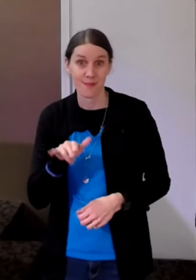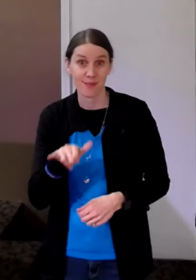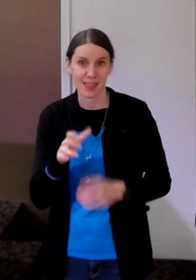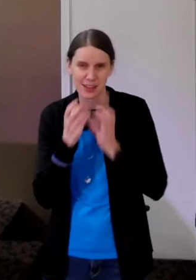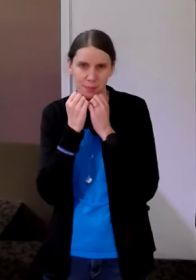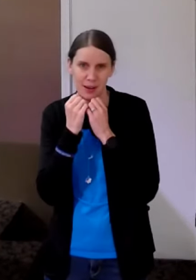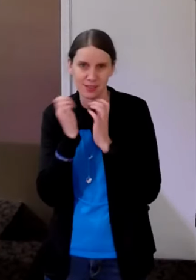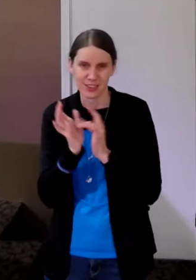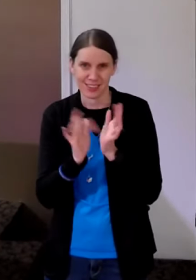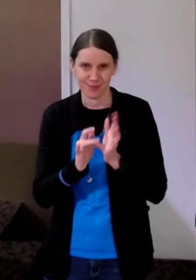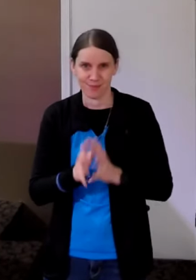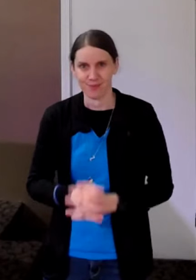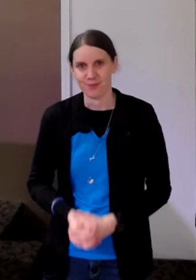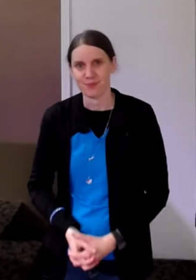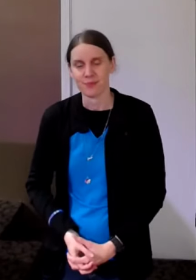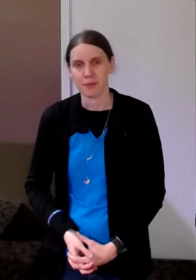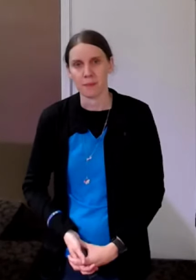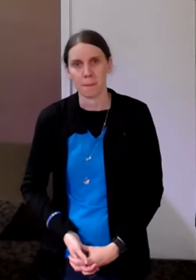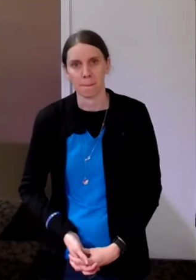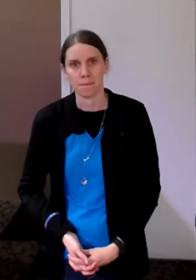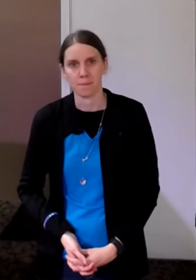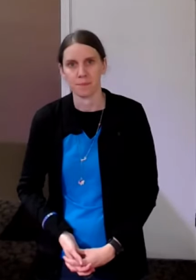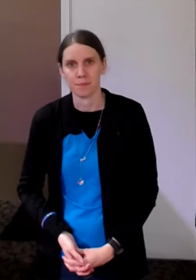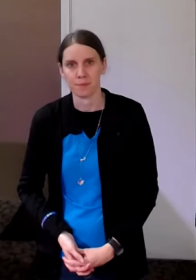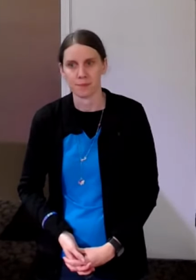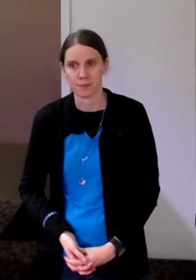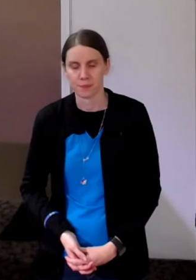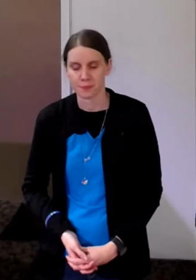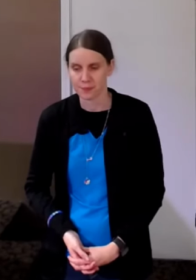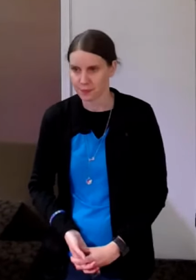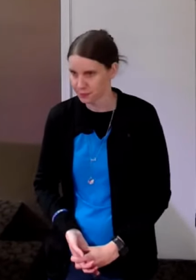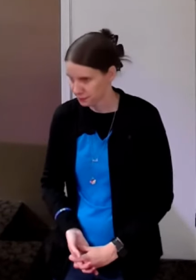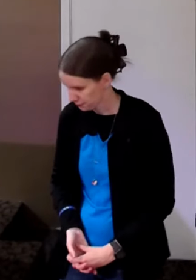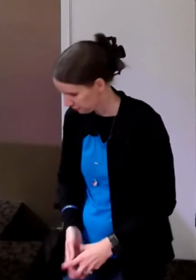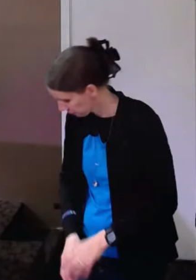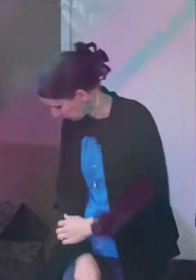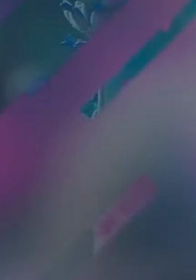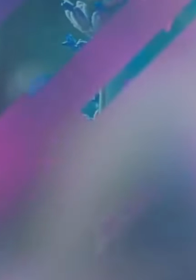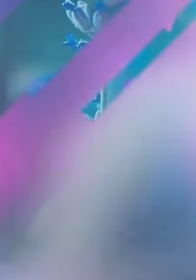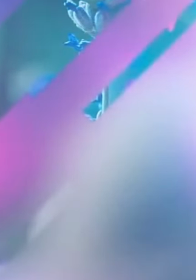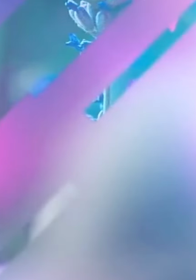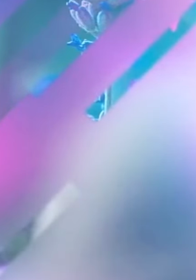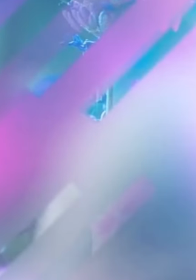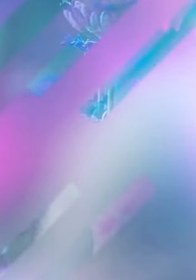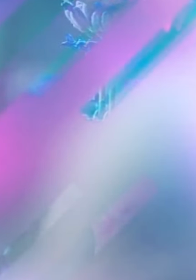Jesus. Jesus. Heavenly Father, we come before you and we pray.